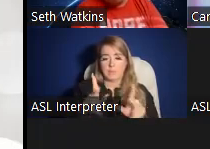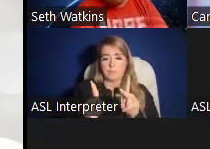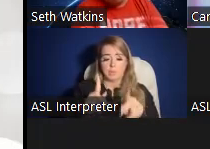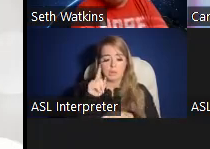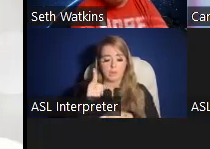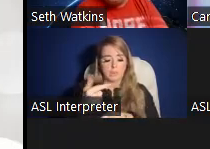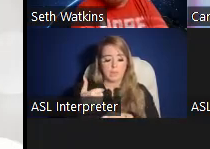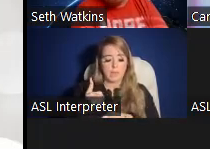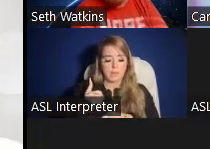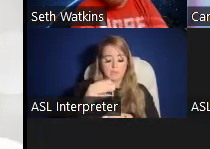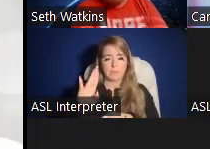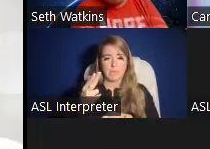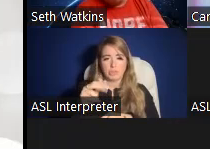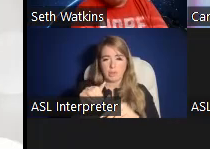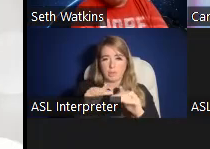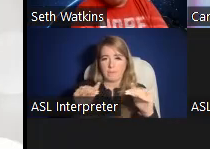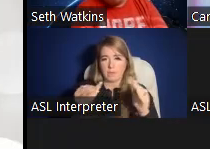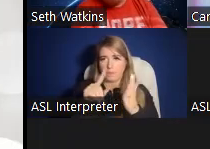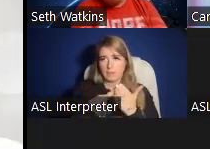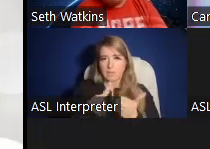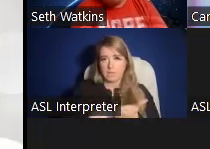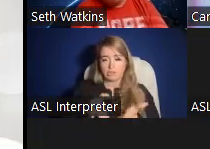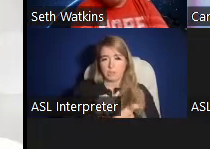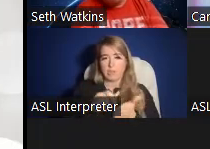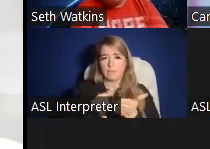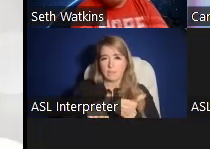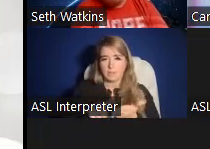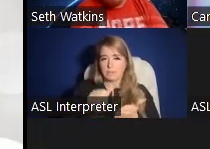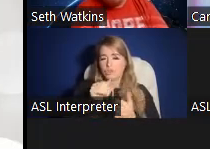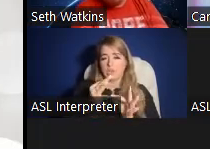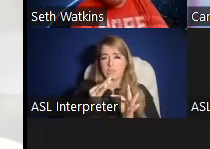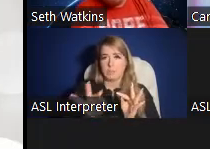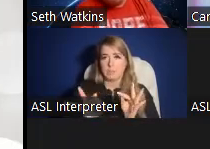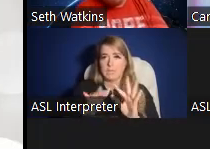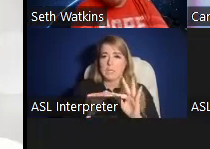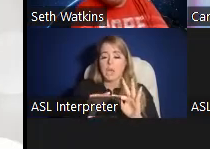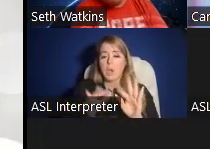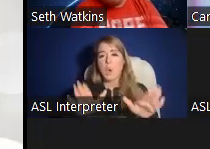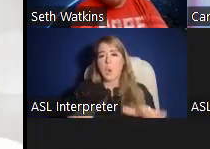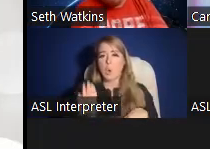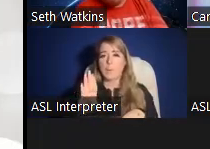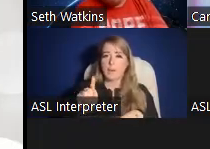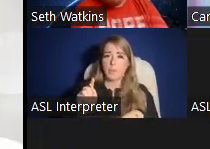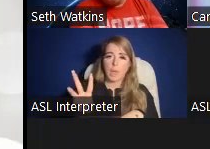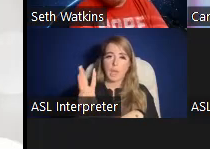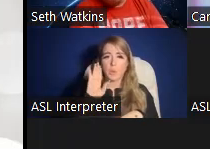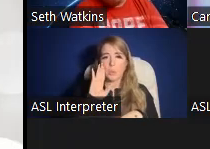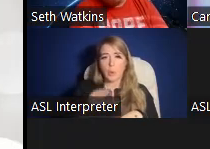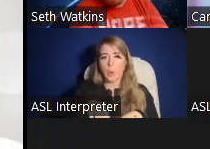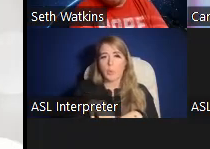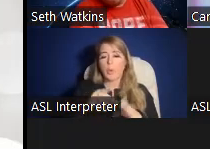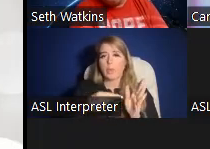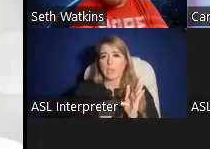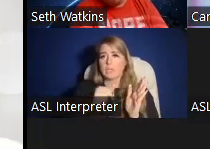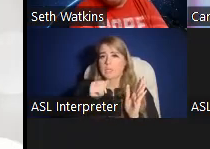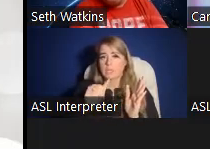of investigation, that the investigation won't just simply say, oh, by the way, you know, this isn't